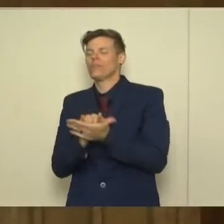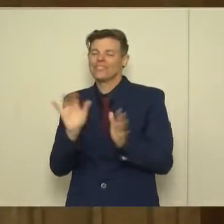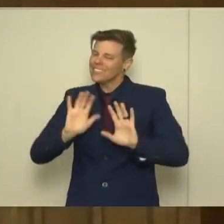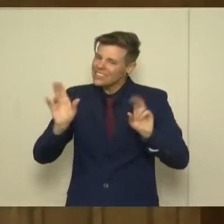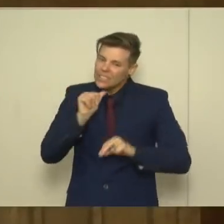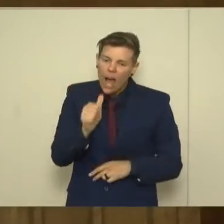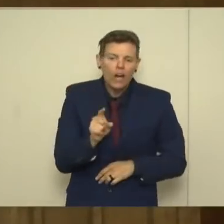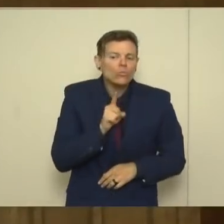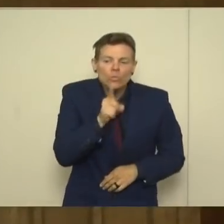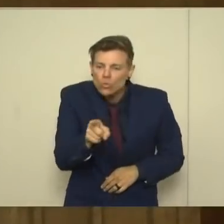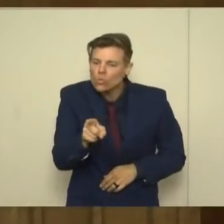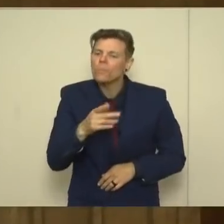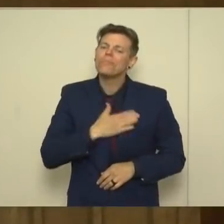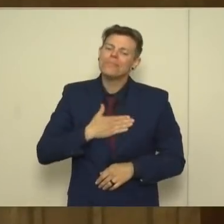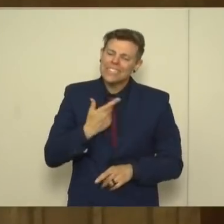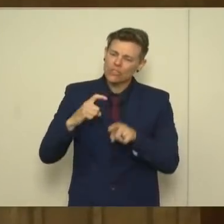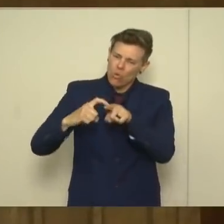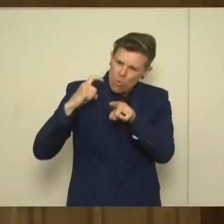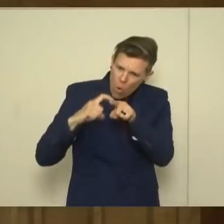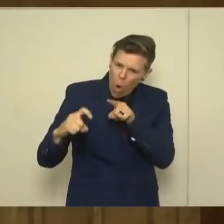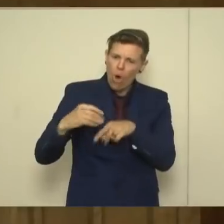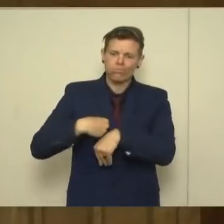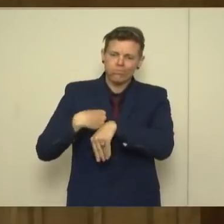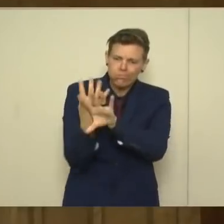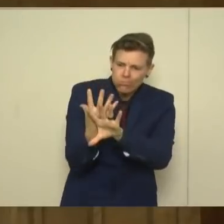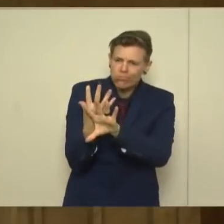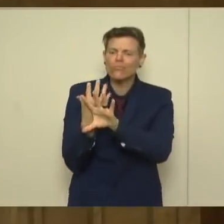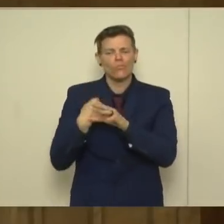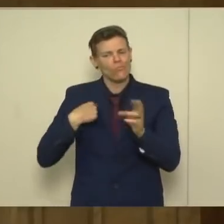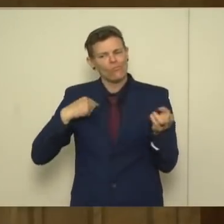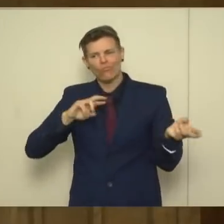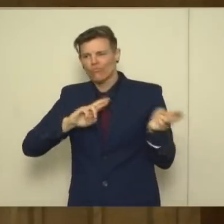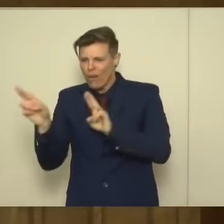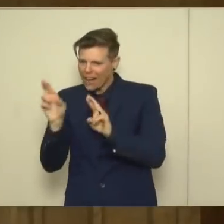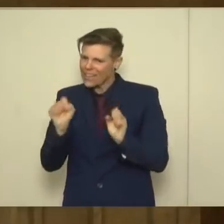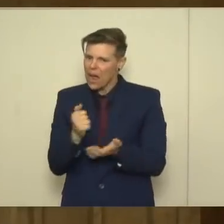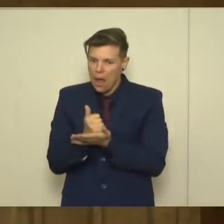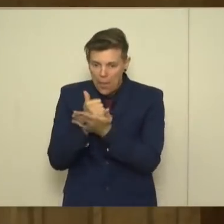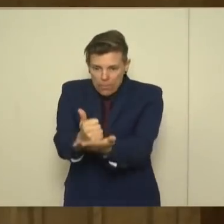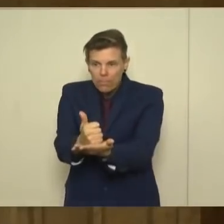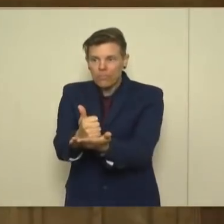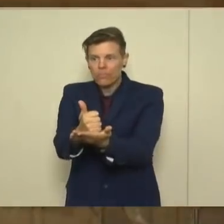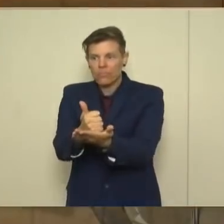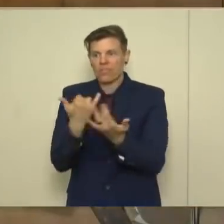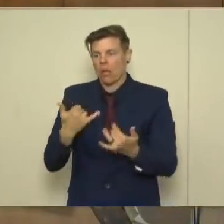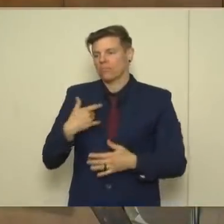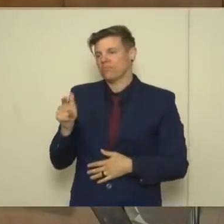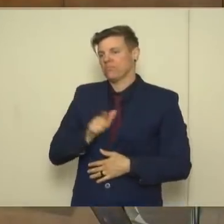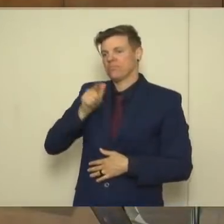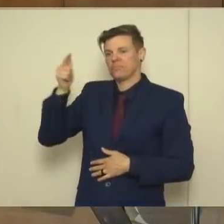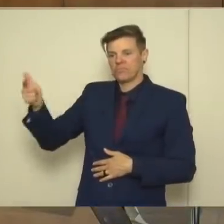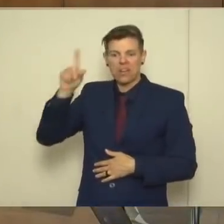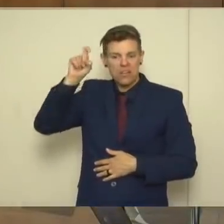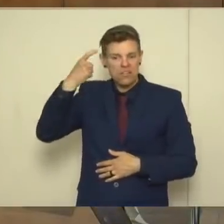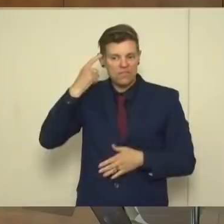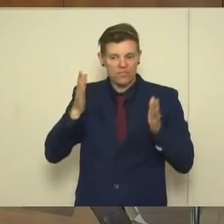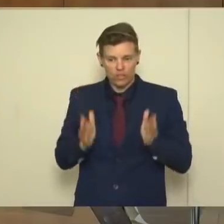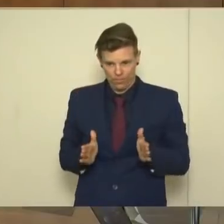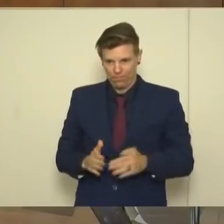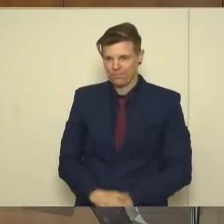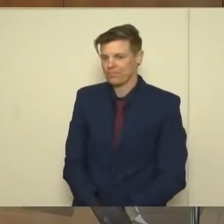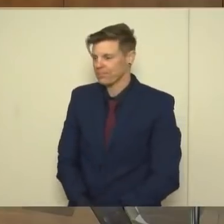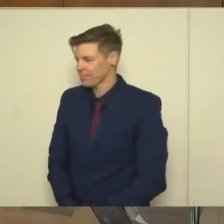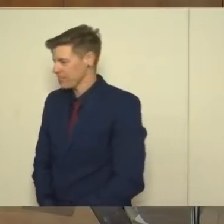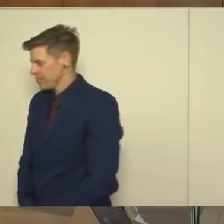phone, call that number. We're really here to help you. And with that, I'll turn it back to you, Governor. All right. Thank you very much,